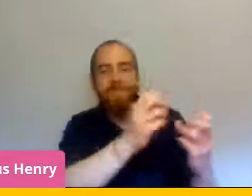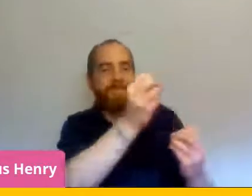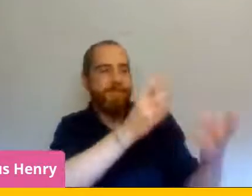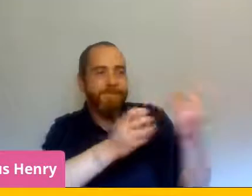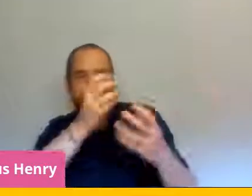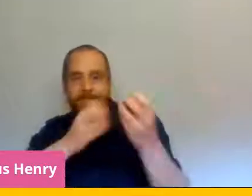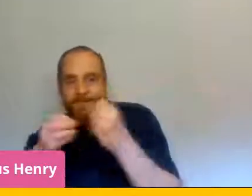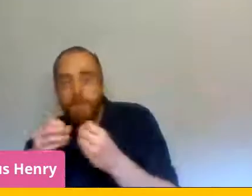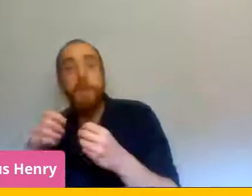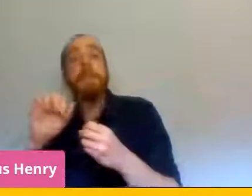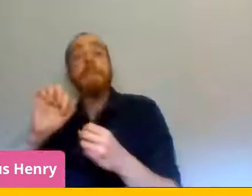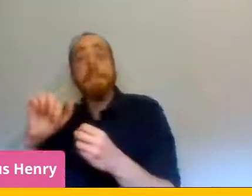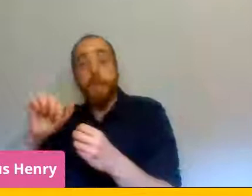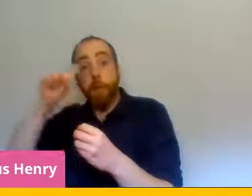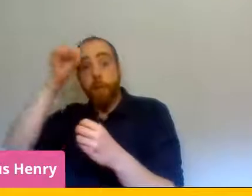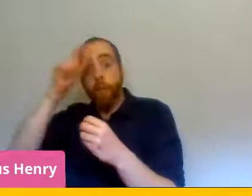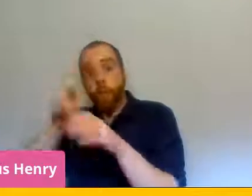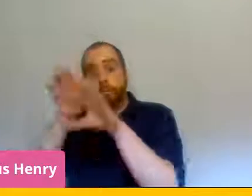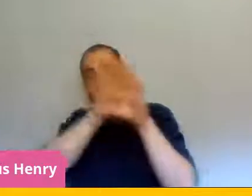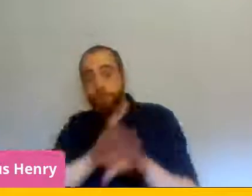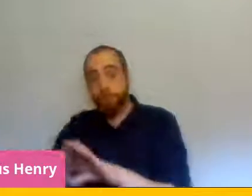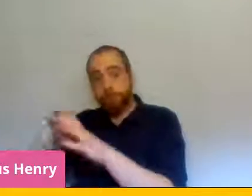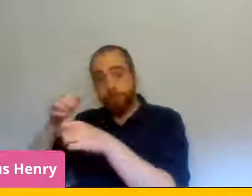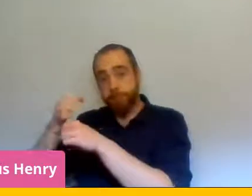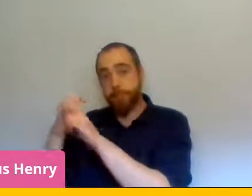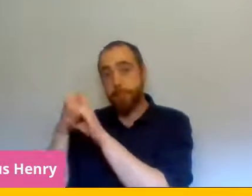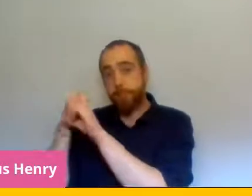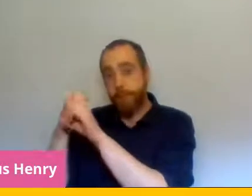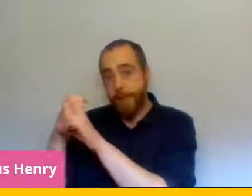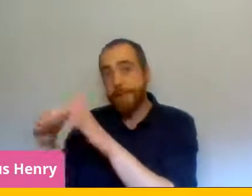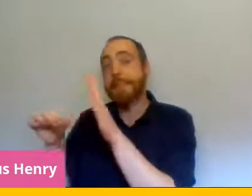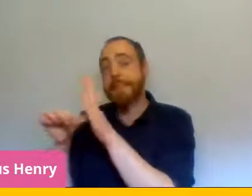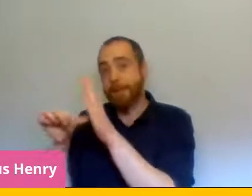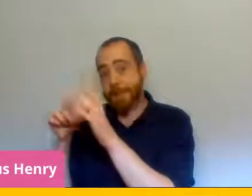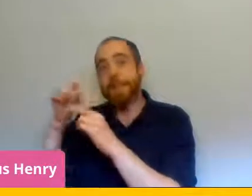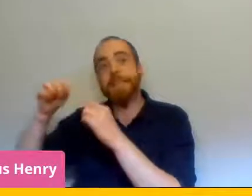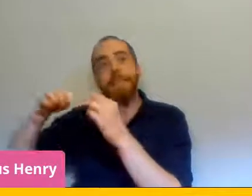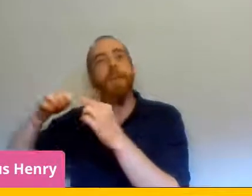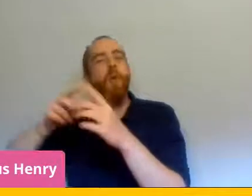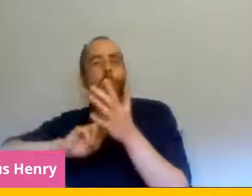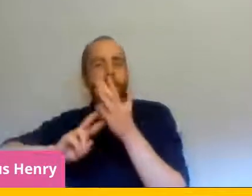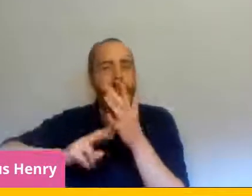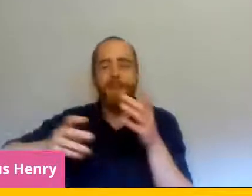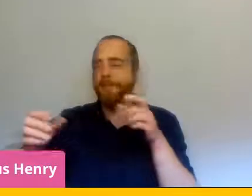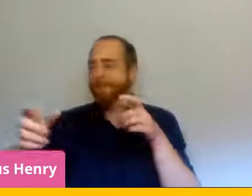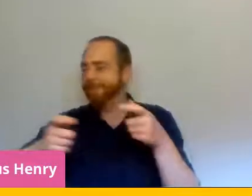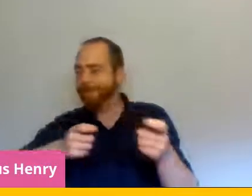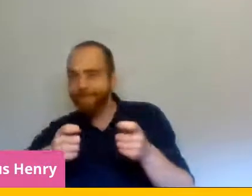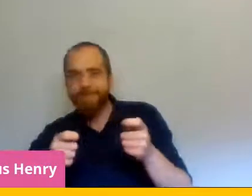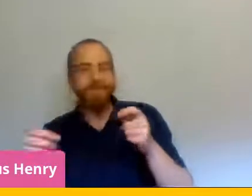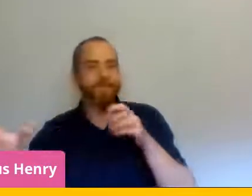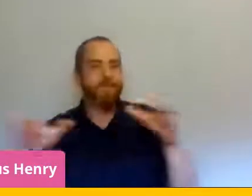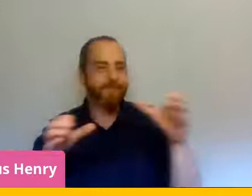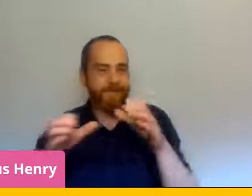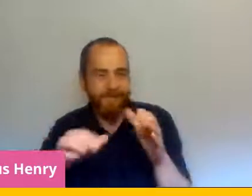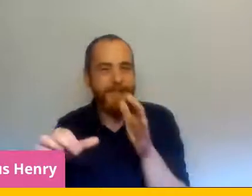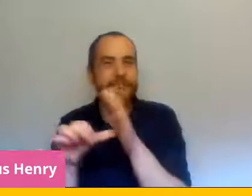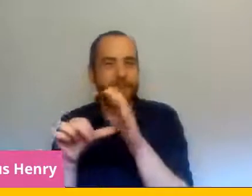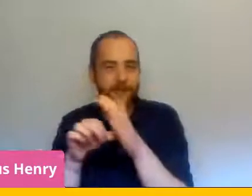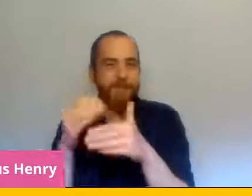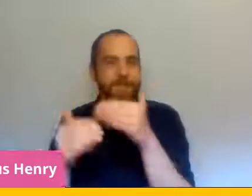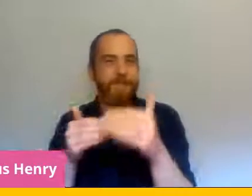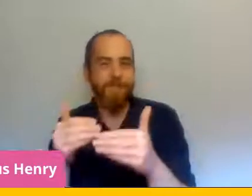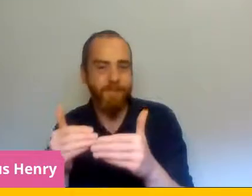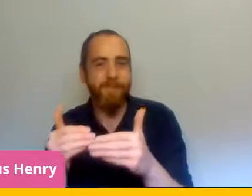group that organises, you know, for ballots and all of that kind of action, and discusses a lot of this stuff. So that will be very important. So, I mean, I've